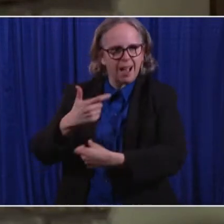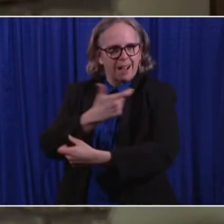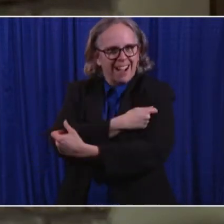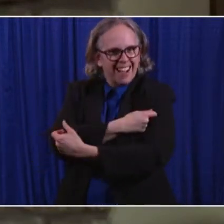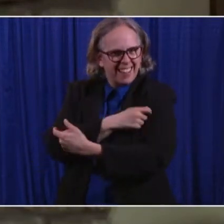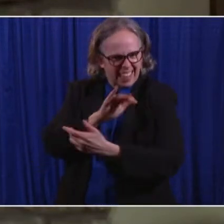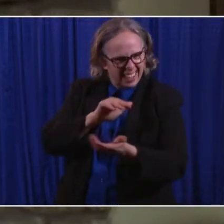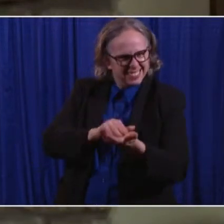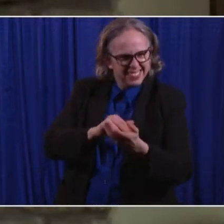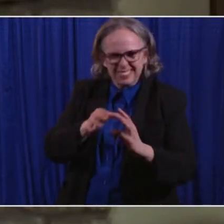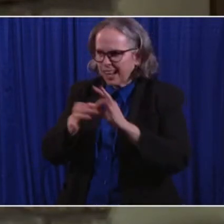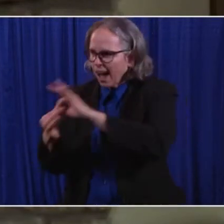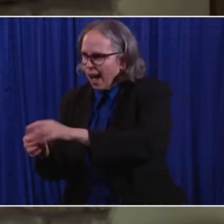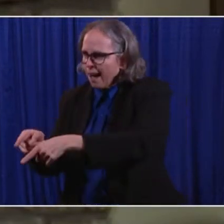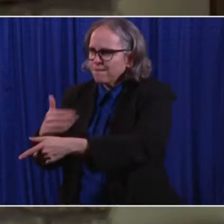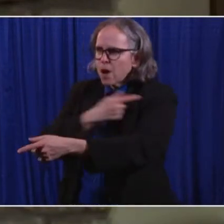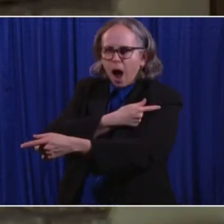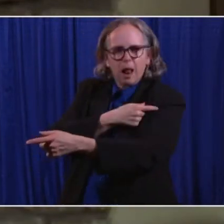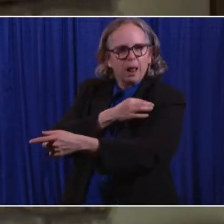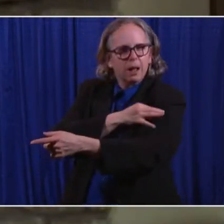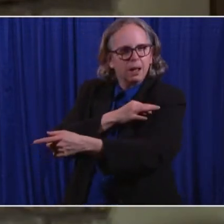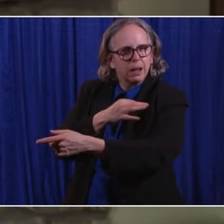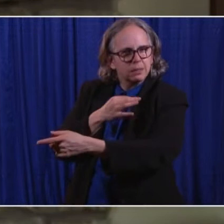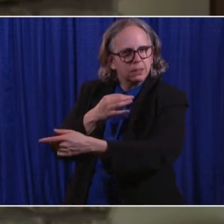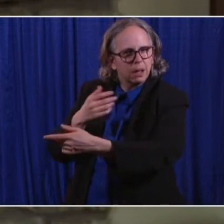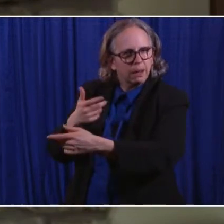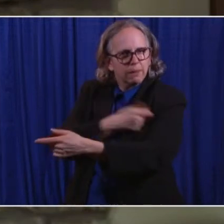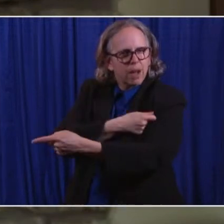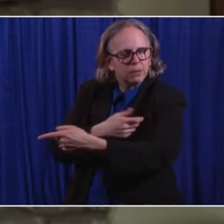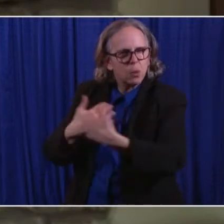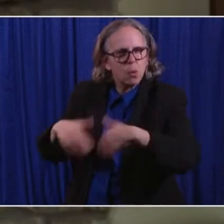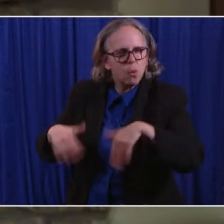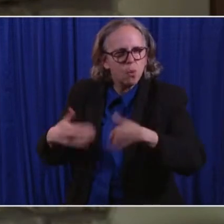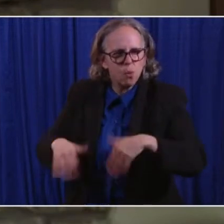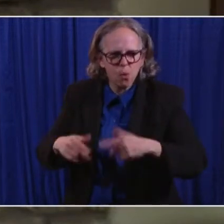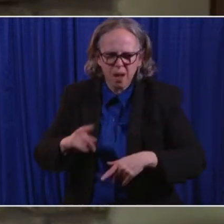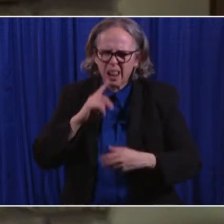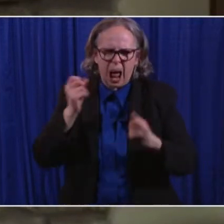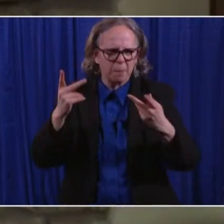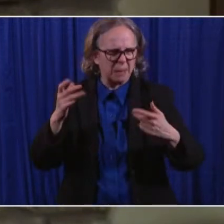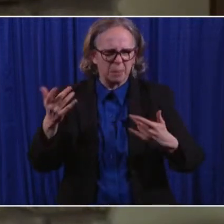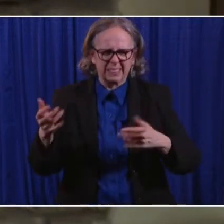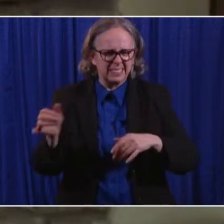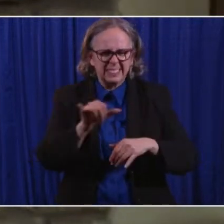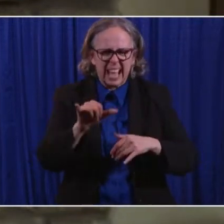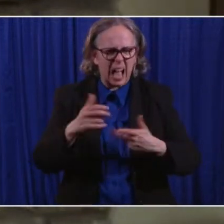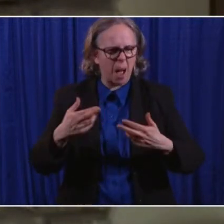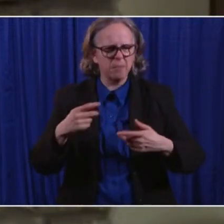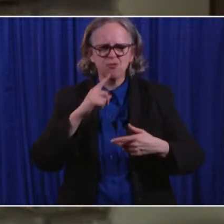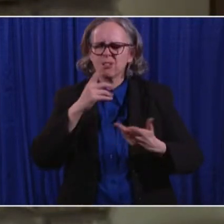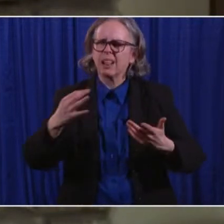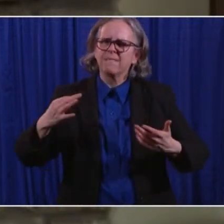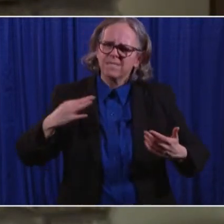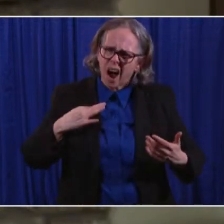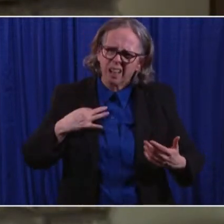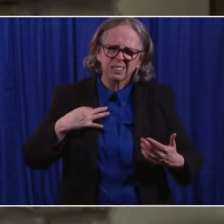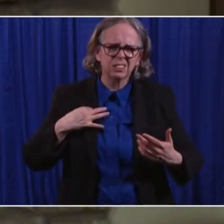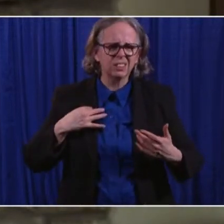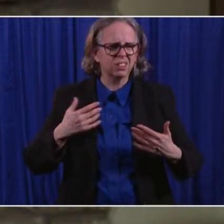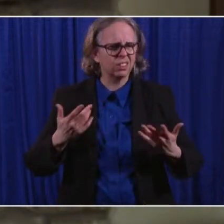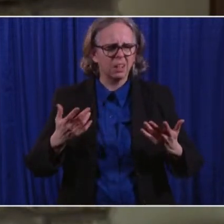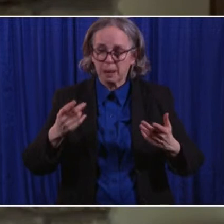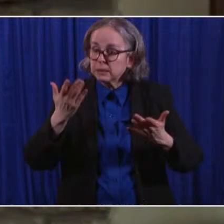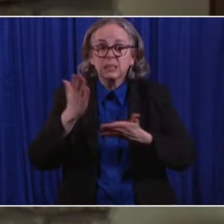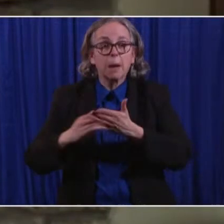it's a lot of people like Dr. Billings who just are making a difference, every single